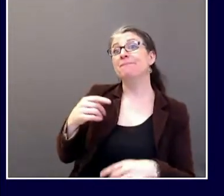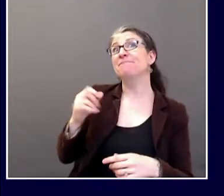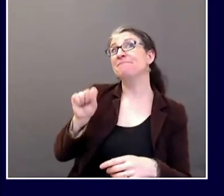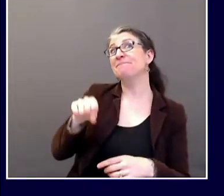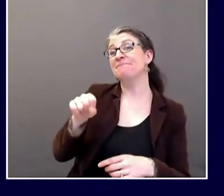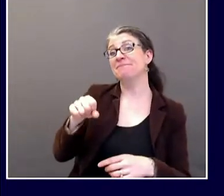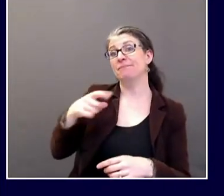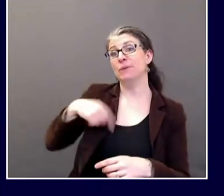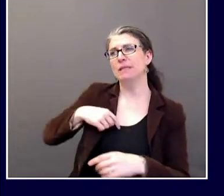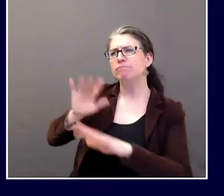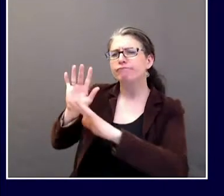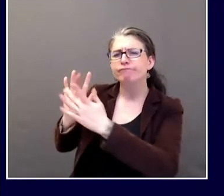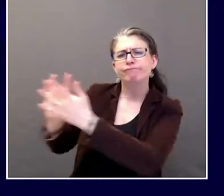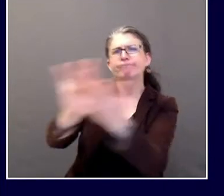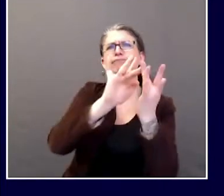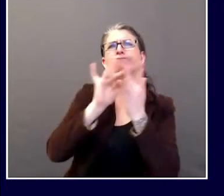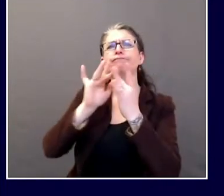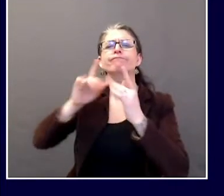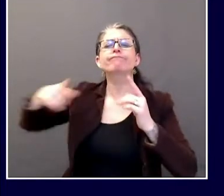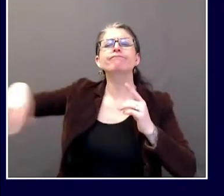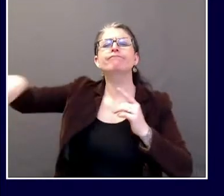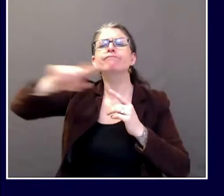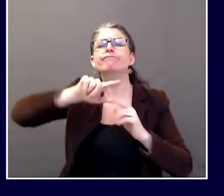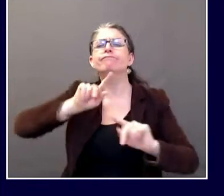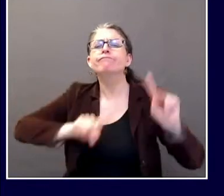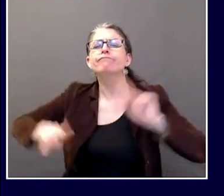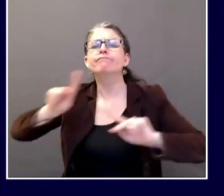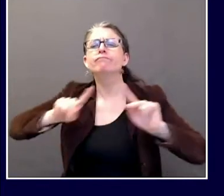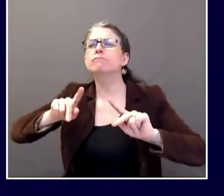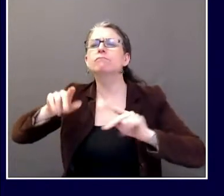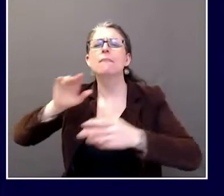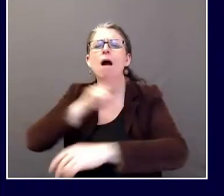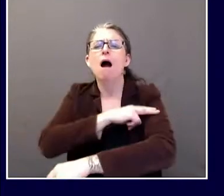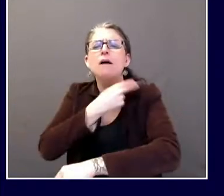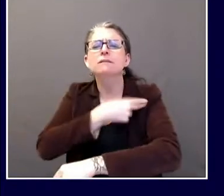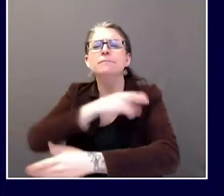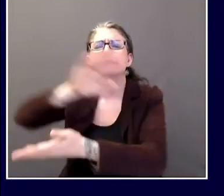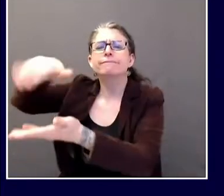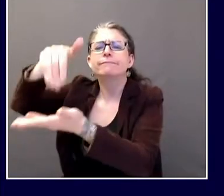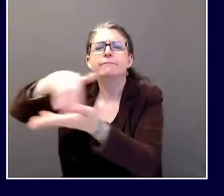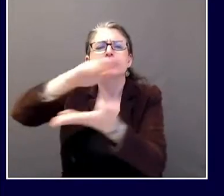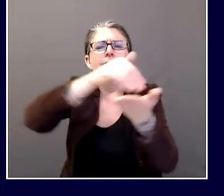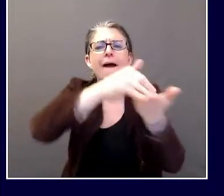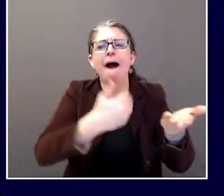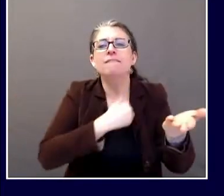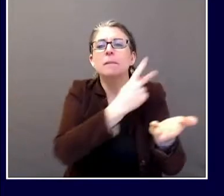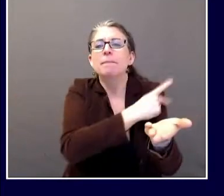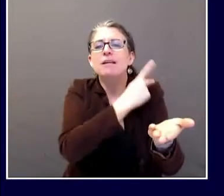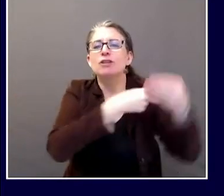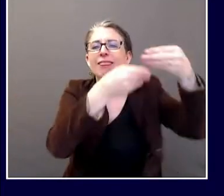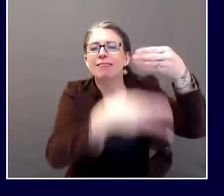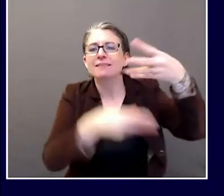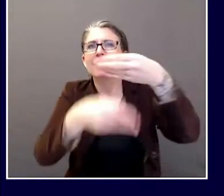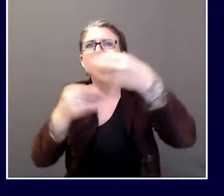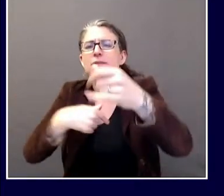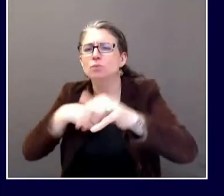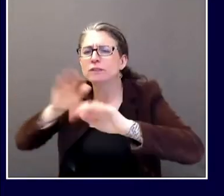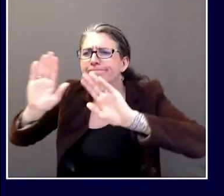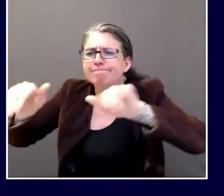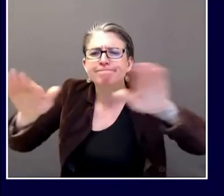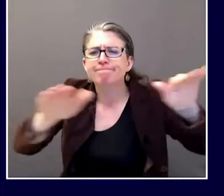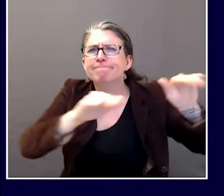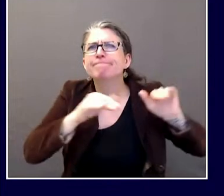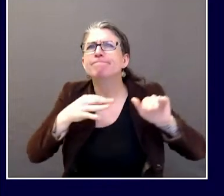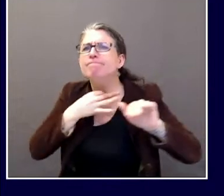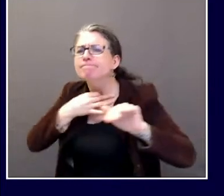don't have the primary role right now in organizing vaccine registration, although we hope to, or finding slots